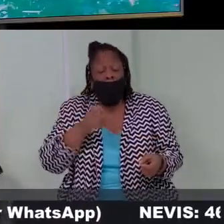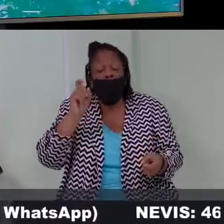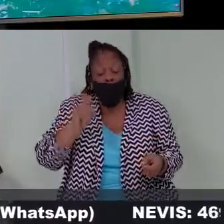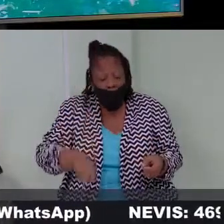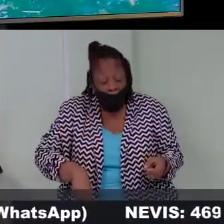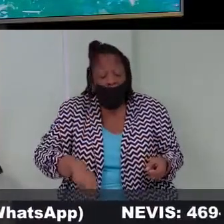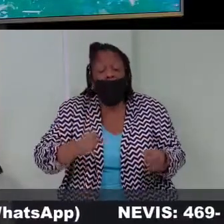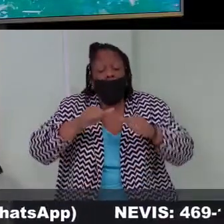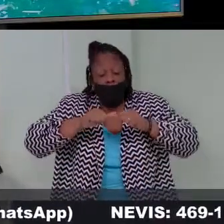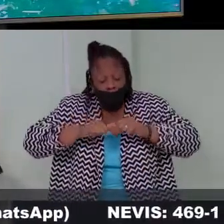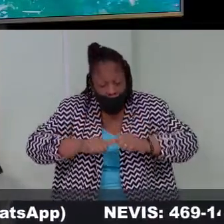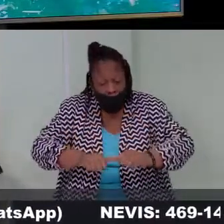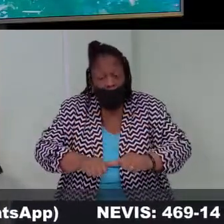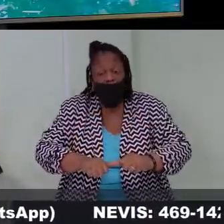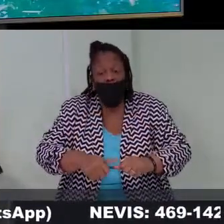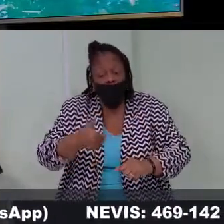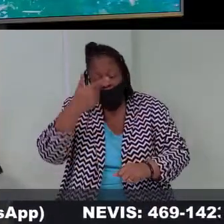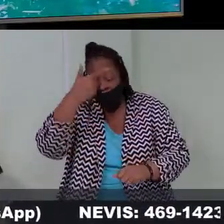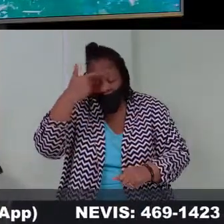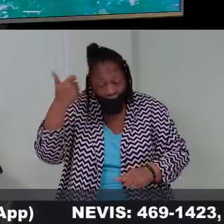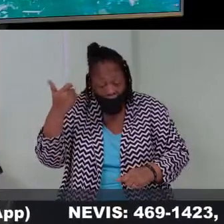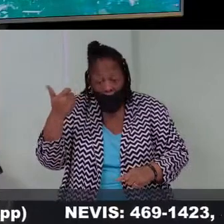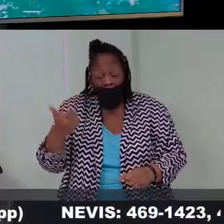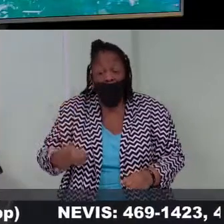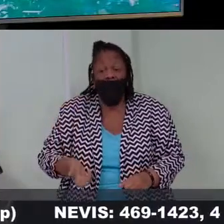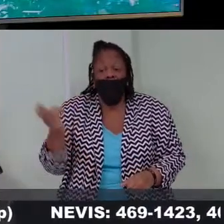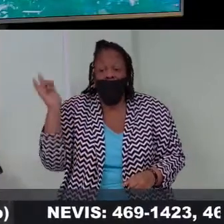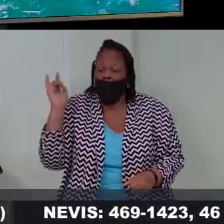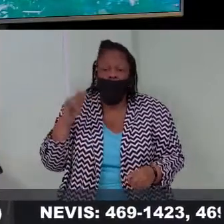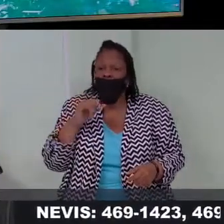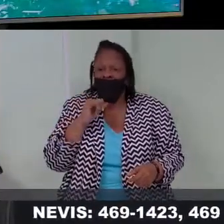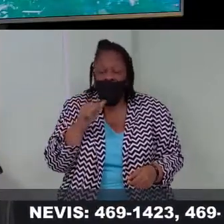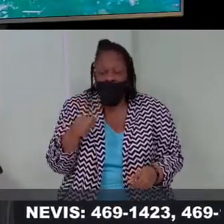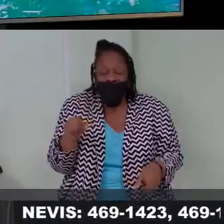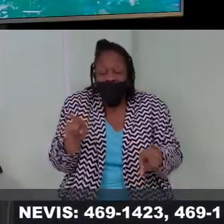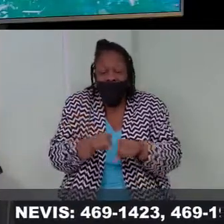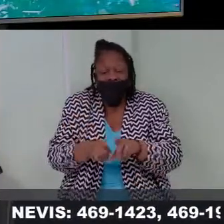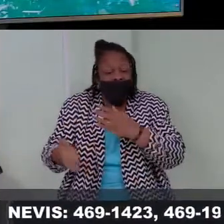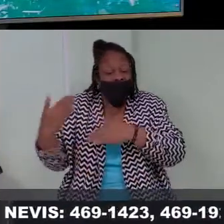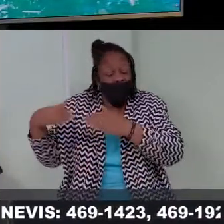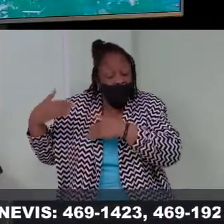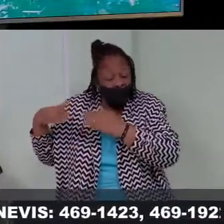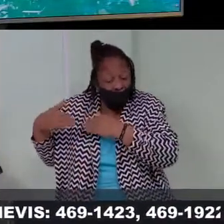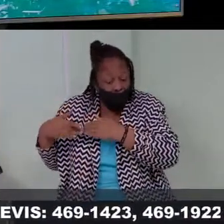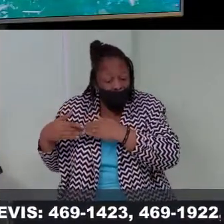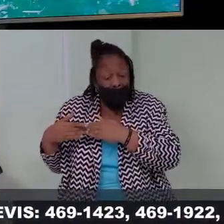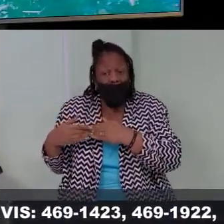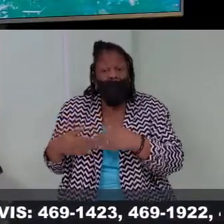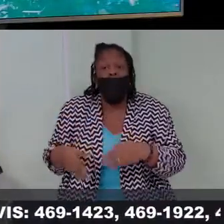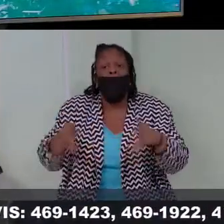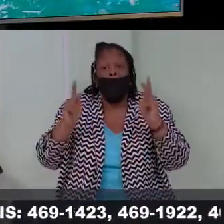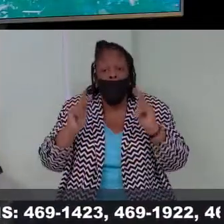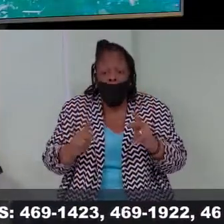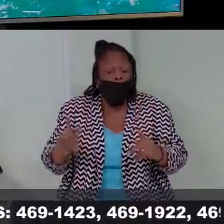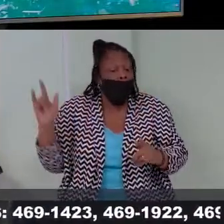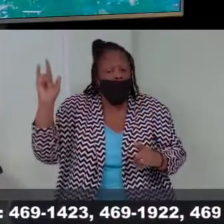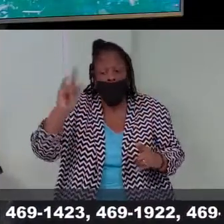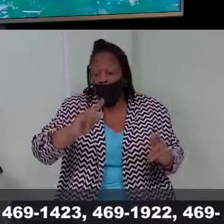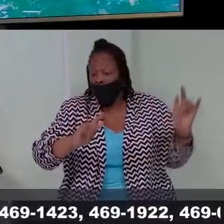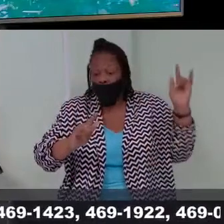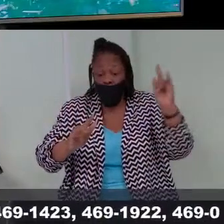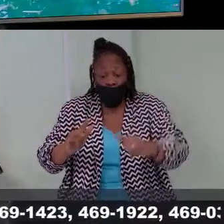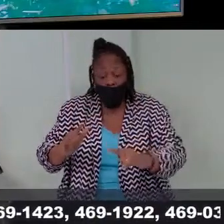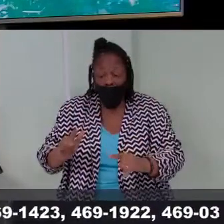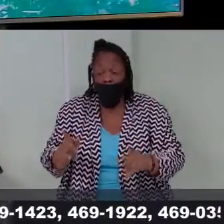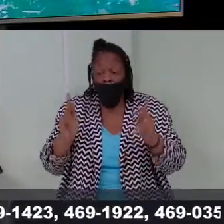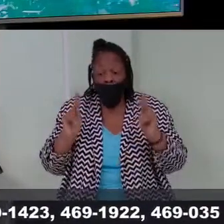do not live at this moment in ordinary times. These are very extraordinary times that calls